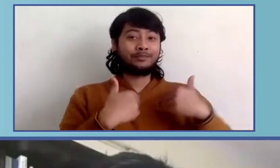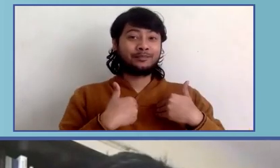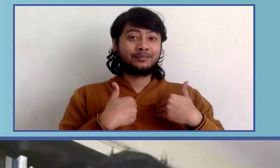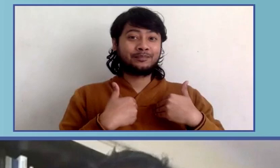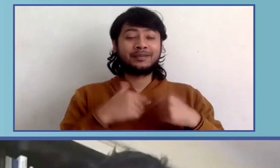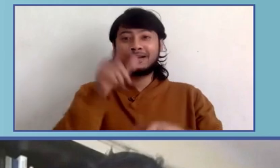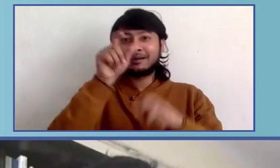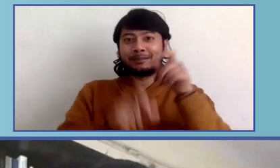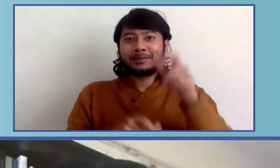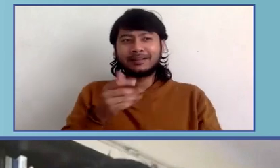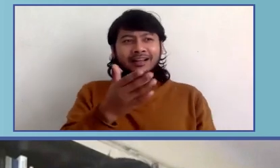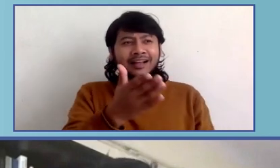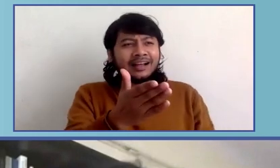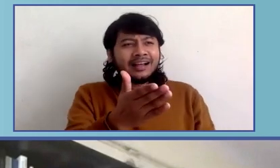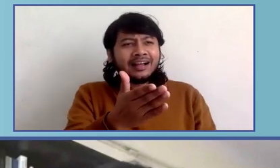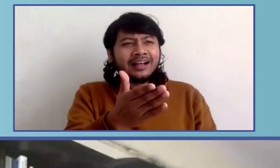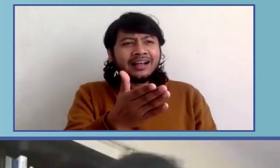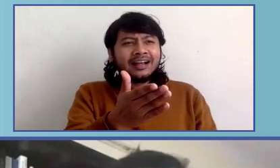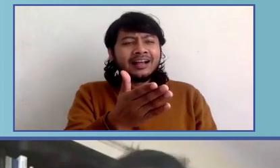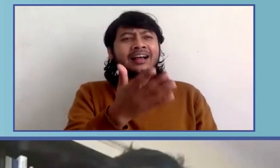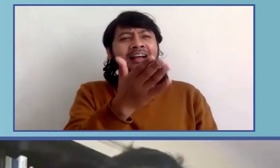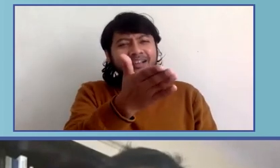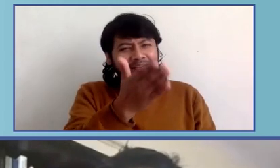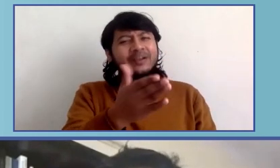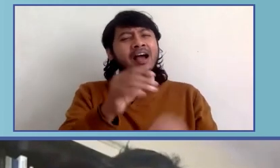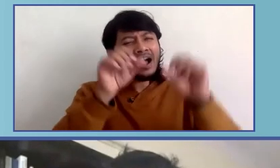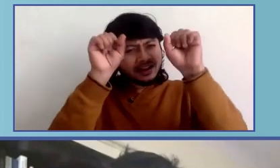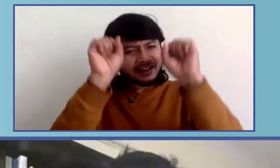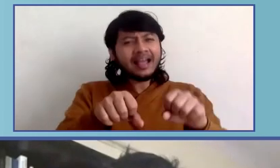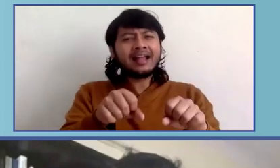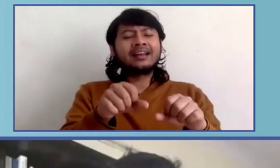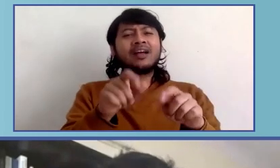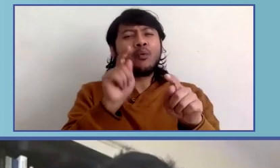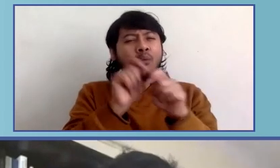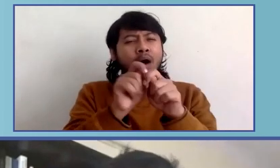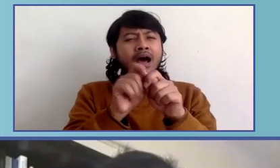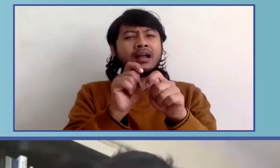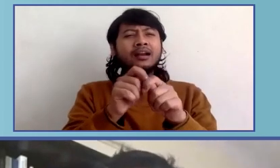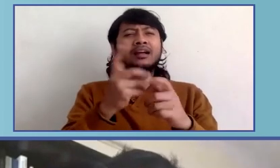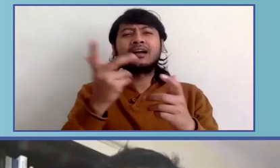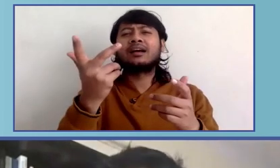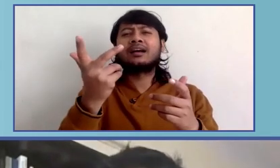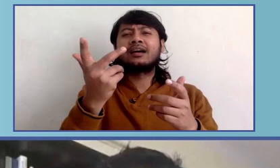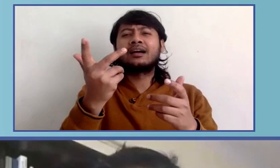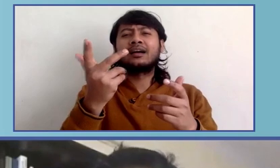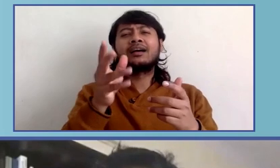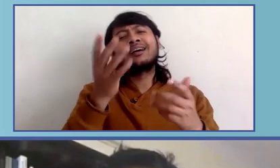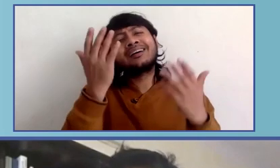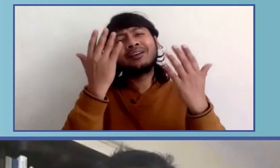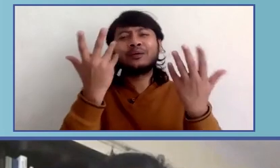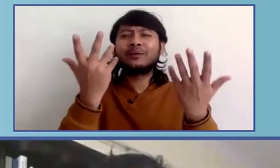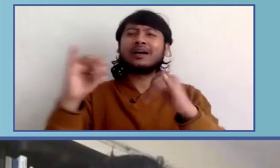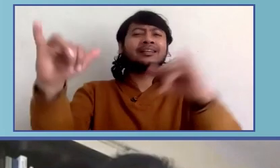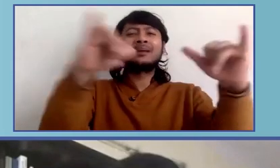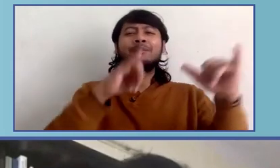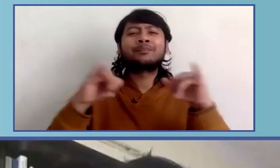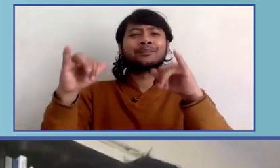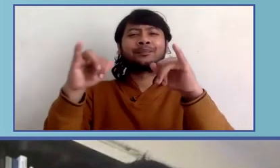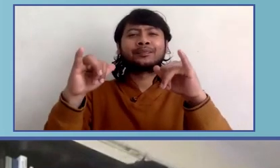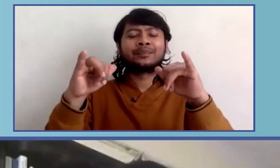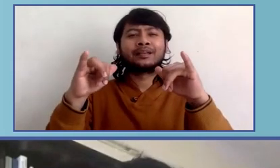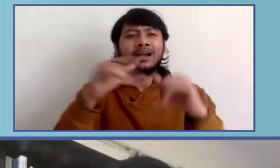you know, go and work as a, let's say, you know, the usual professions that we talk about, you know, art is always seen